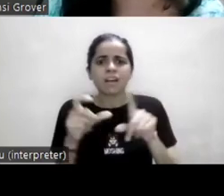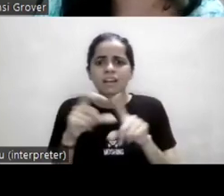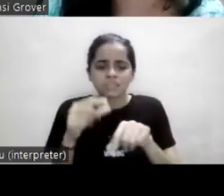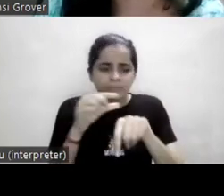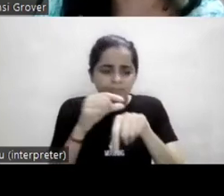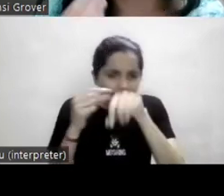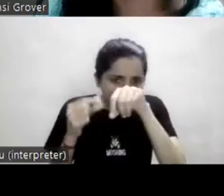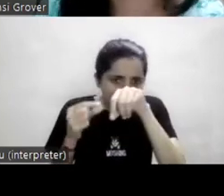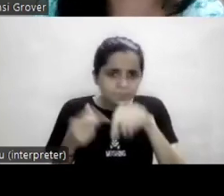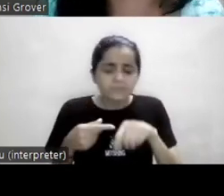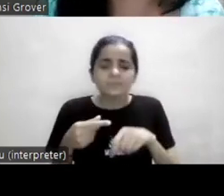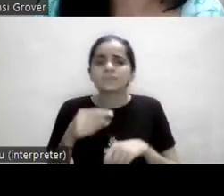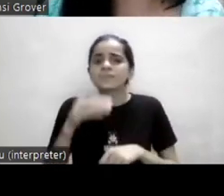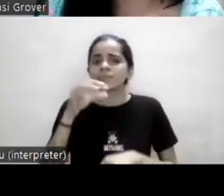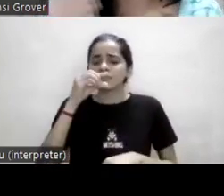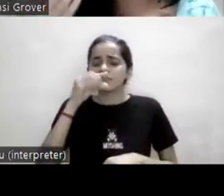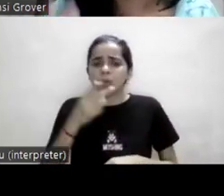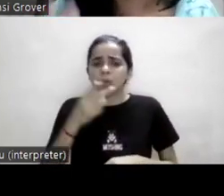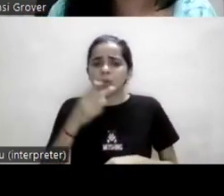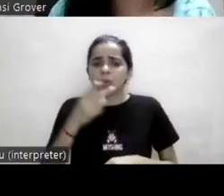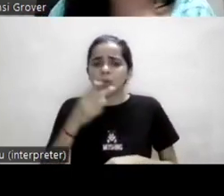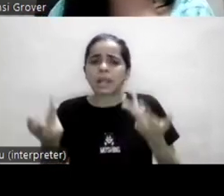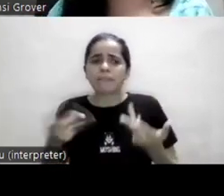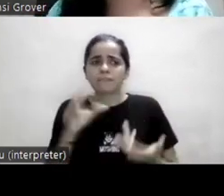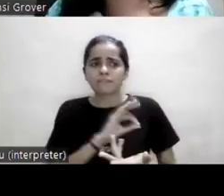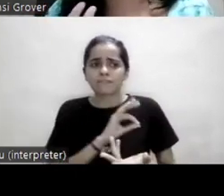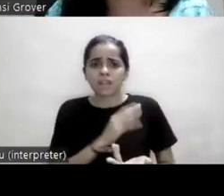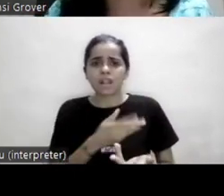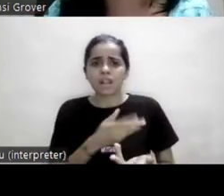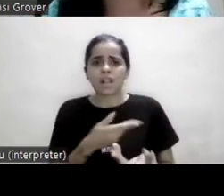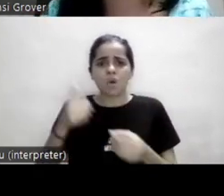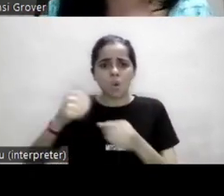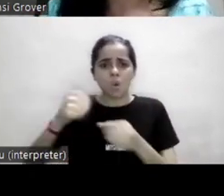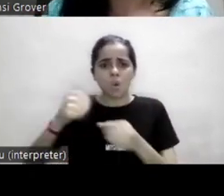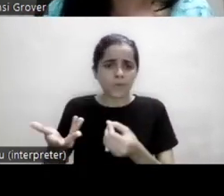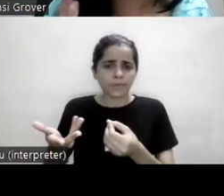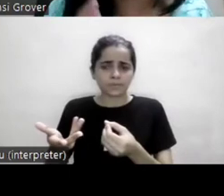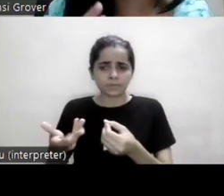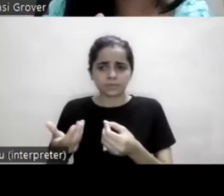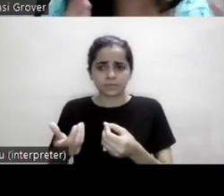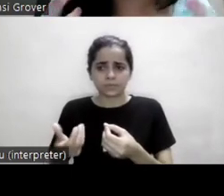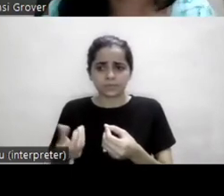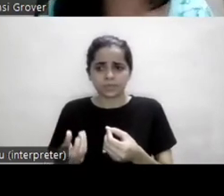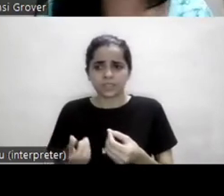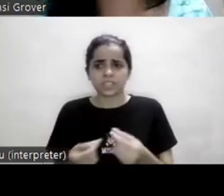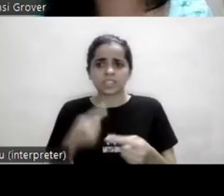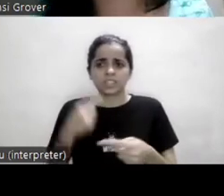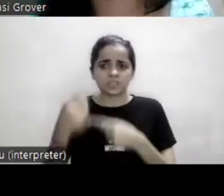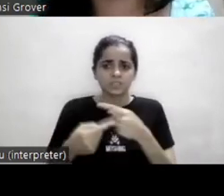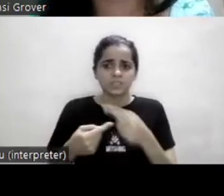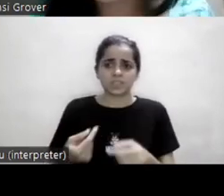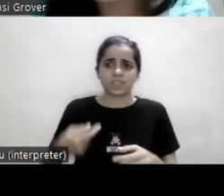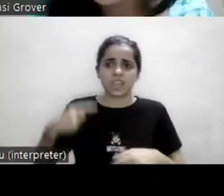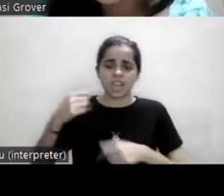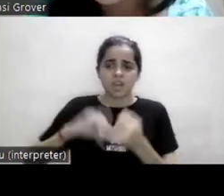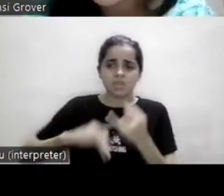some sort of, you know, addiction? Whether it's alcohol, whether it is drug, should they be a part of the society, or, you know, they